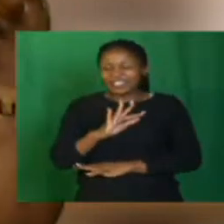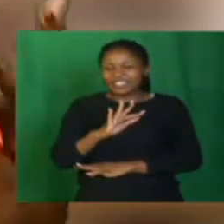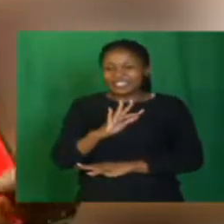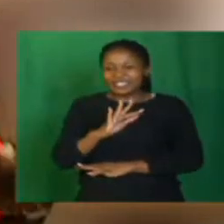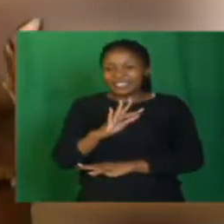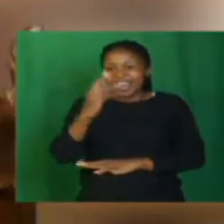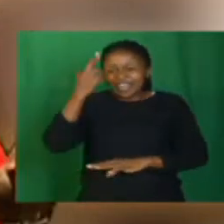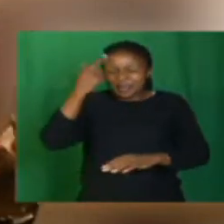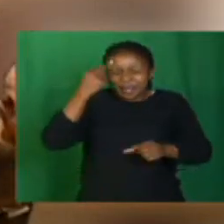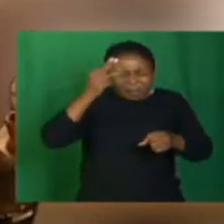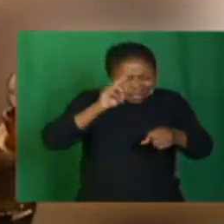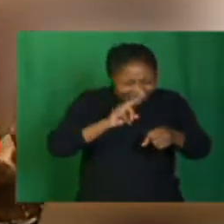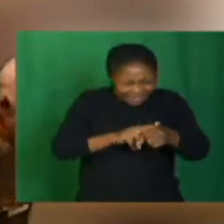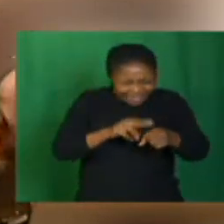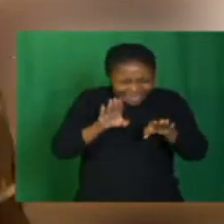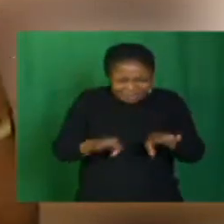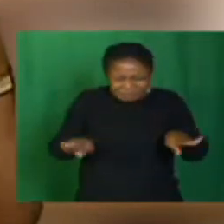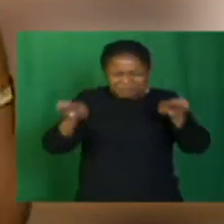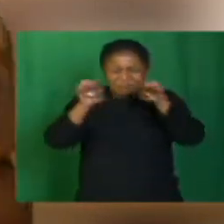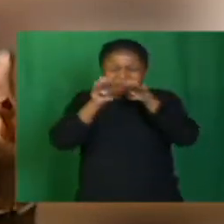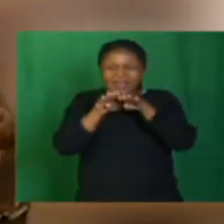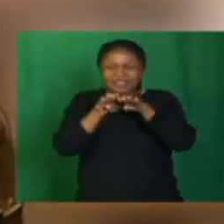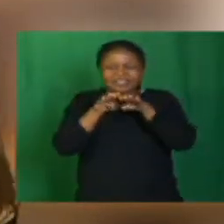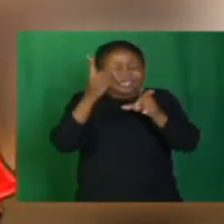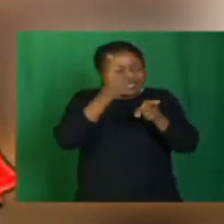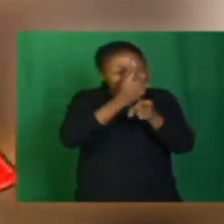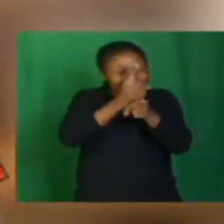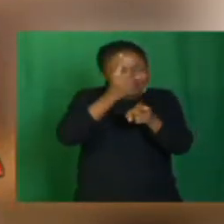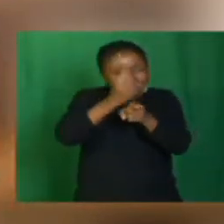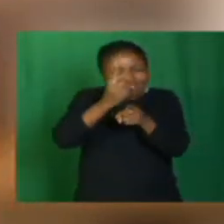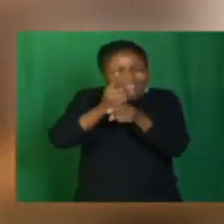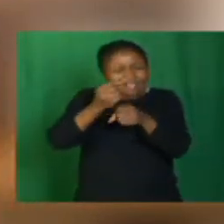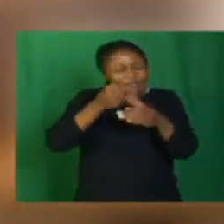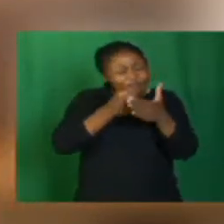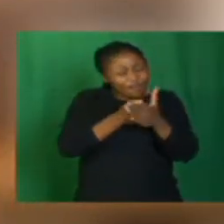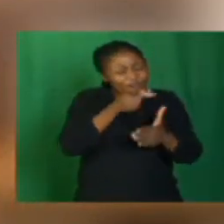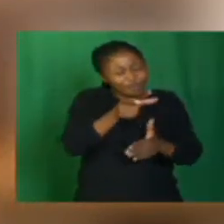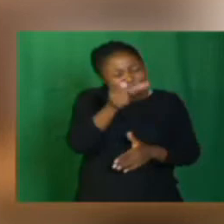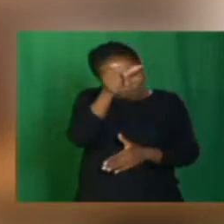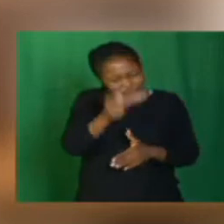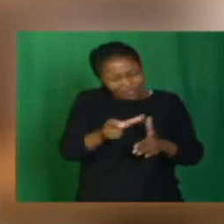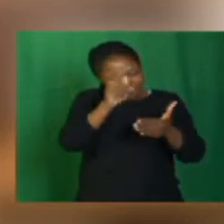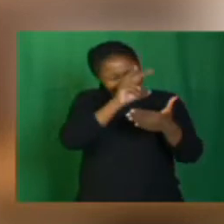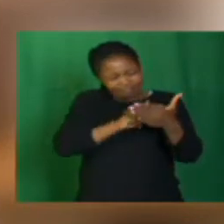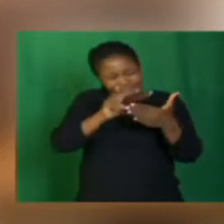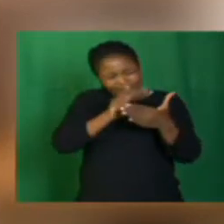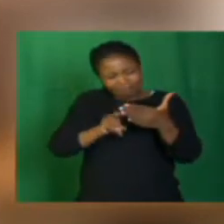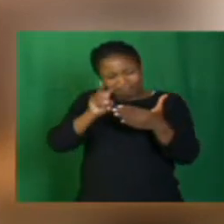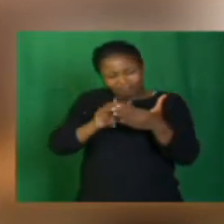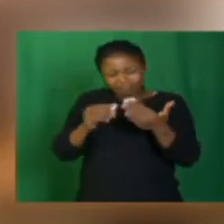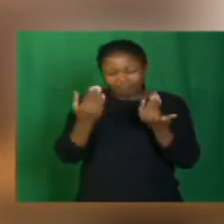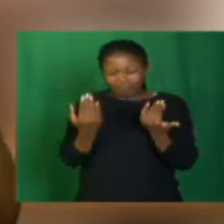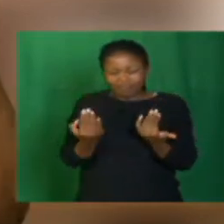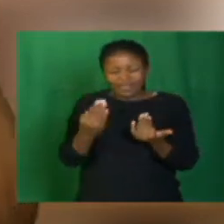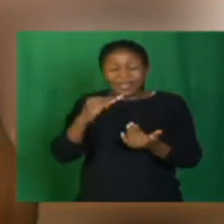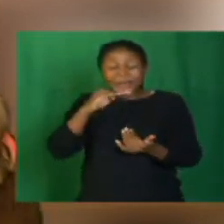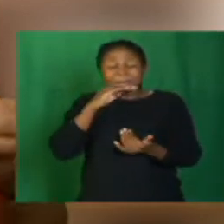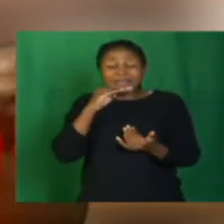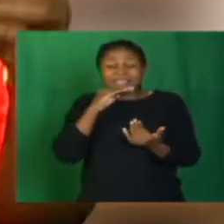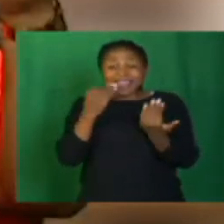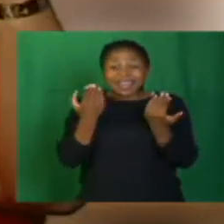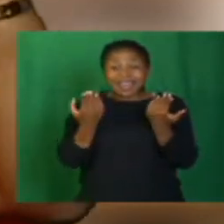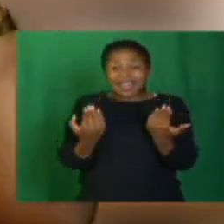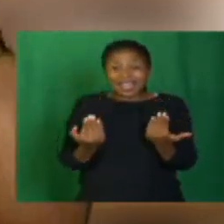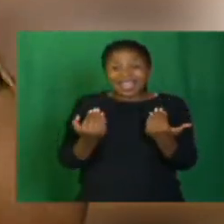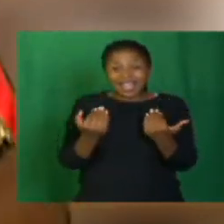what? Discussion here to your reader. You must therefore, my dear Form 5s,